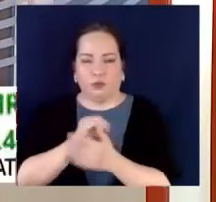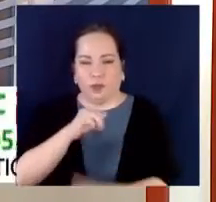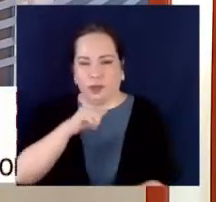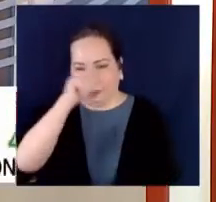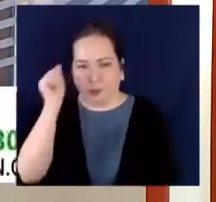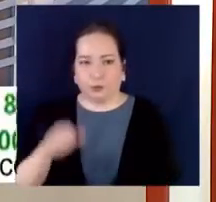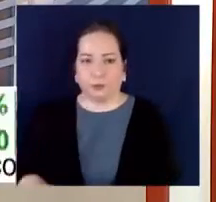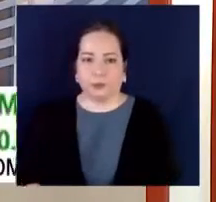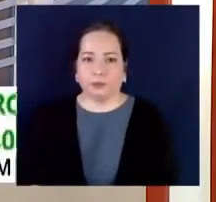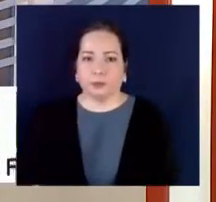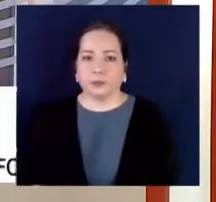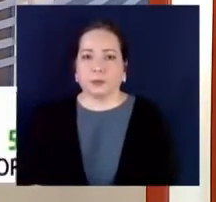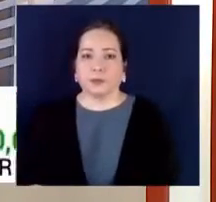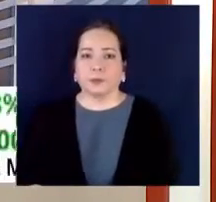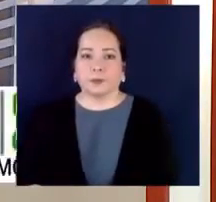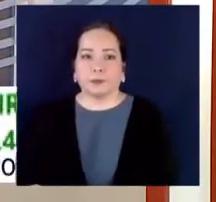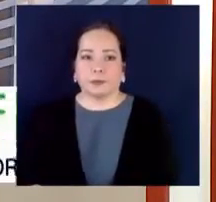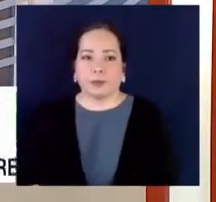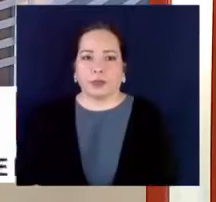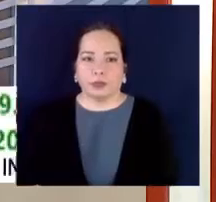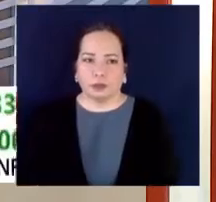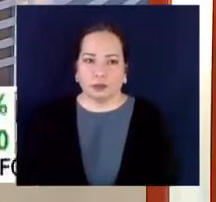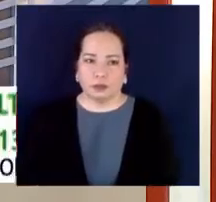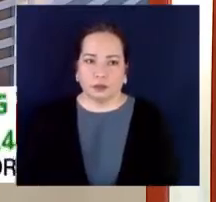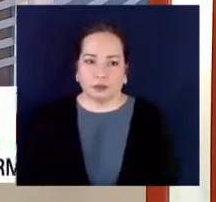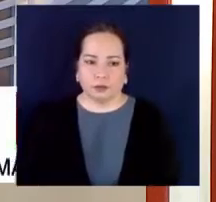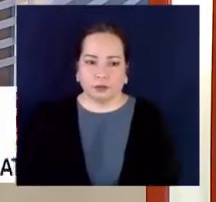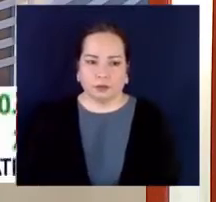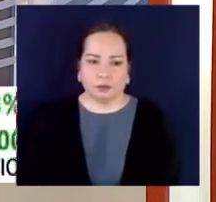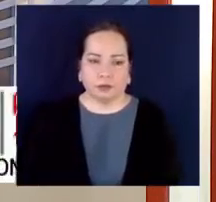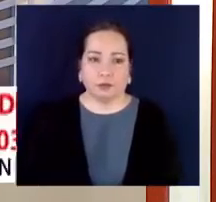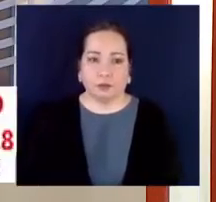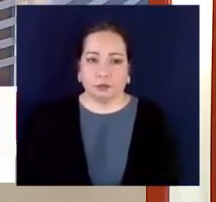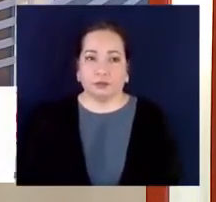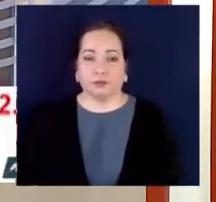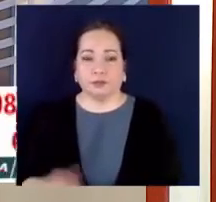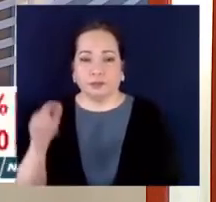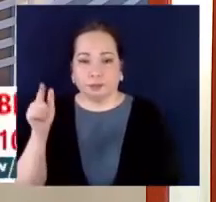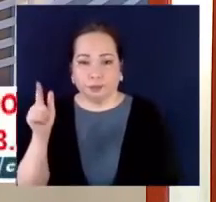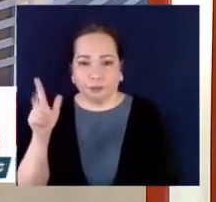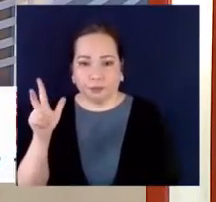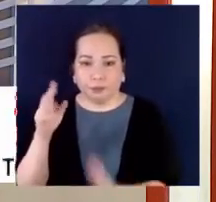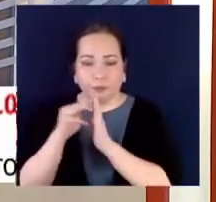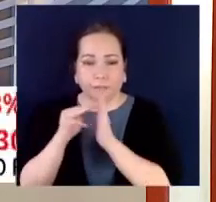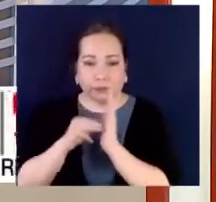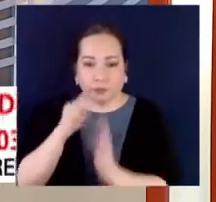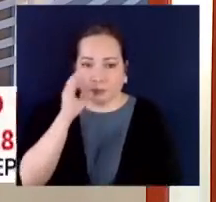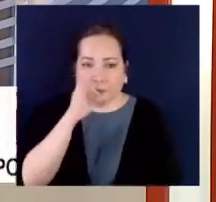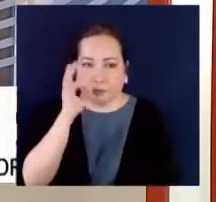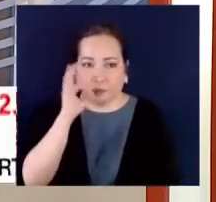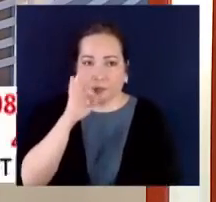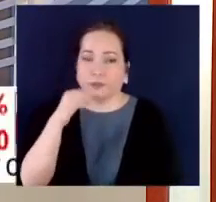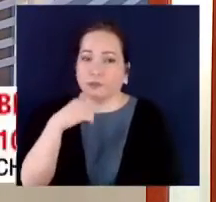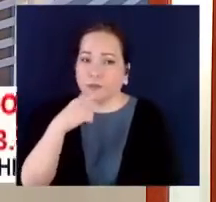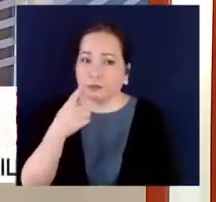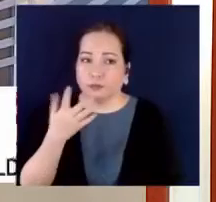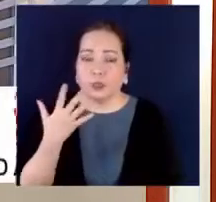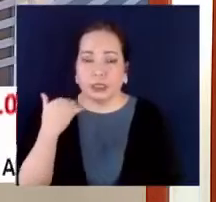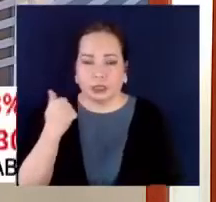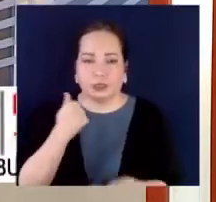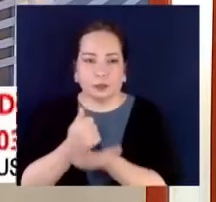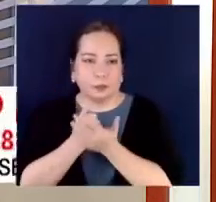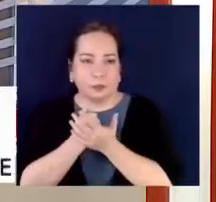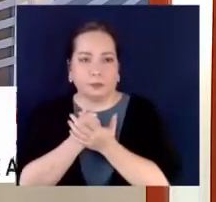$23 million Filipinos set to receive aid from the government following the reimposition of ECQ in Metro Manila and surrounding provinces,